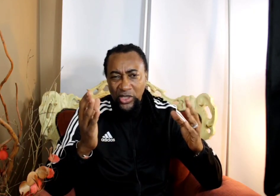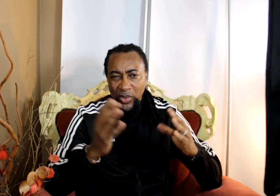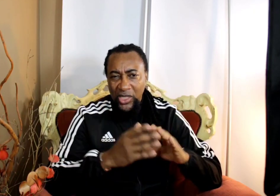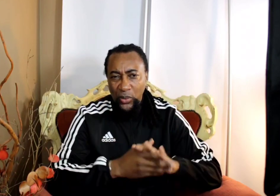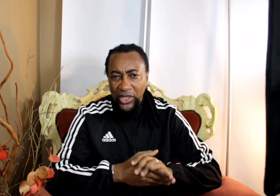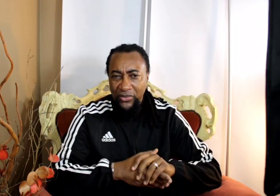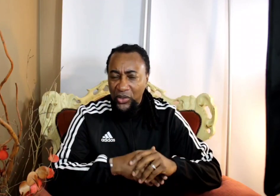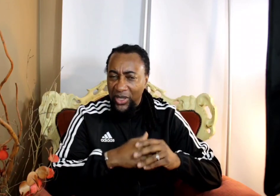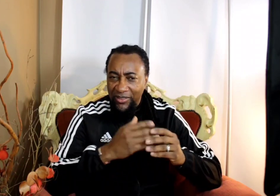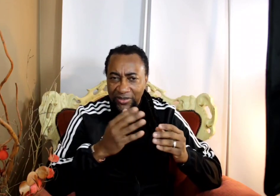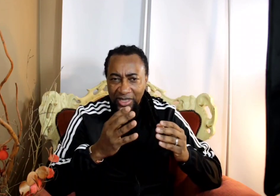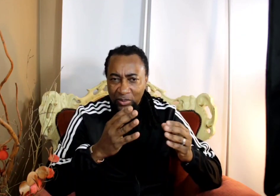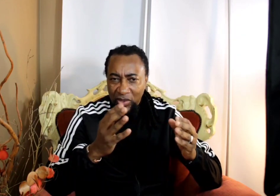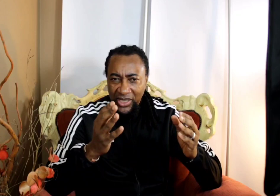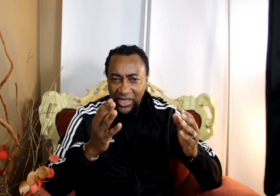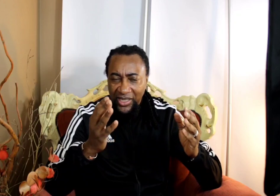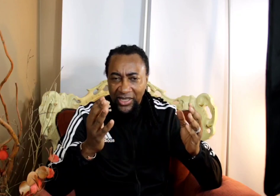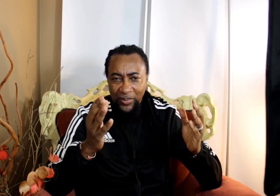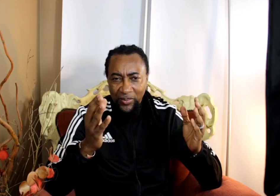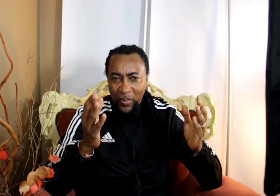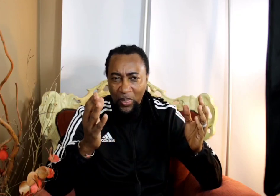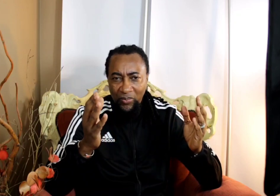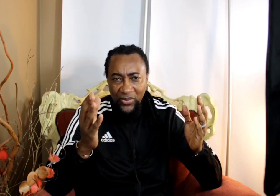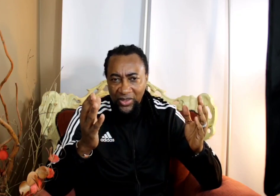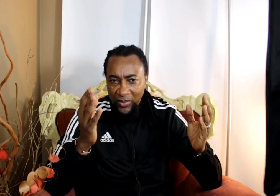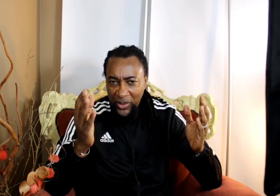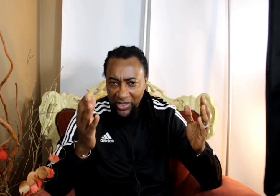the courts in Jamaica where if you don't have money,